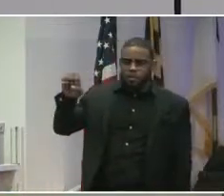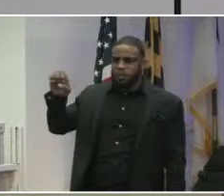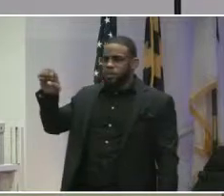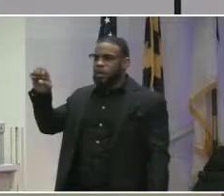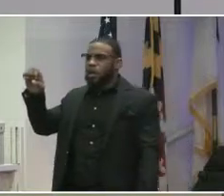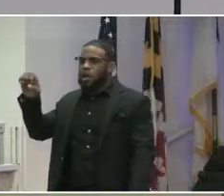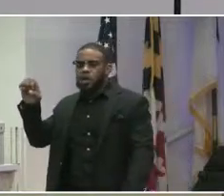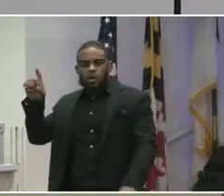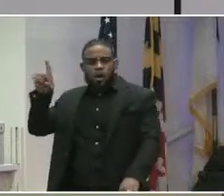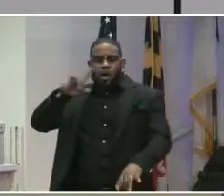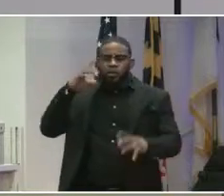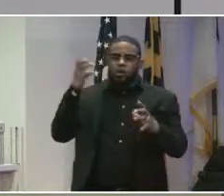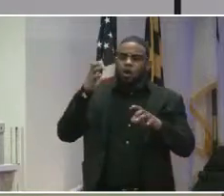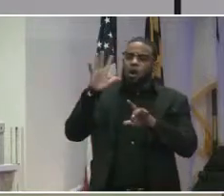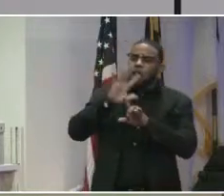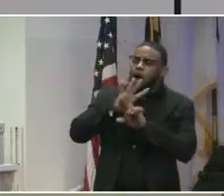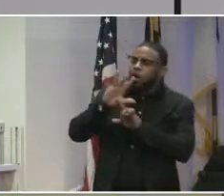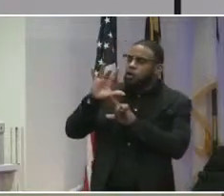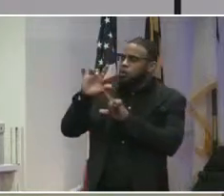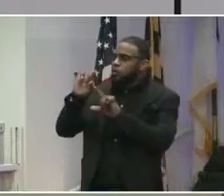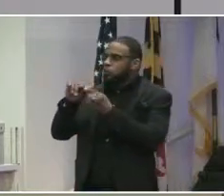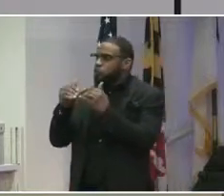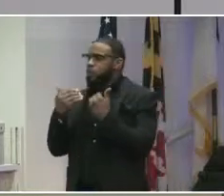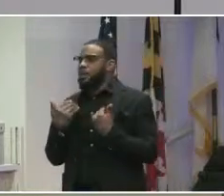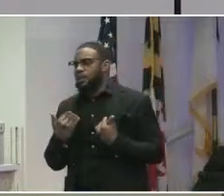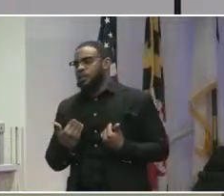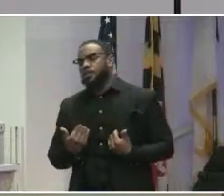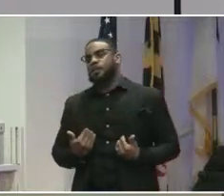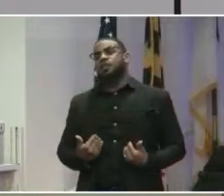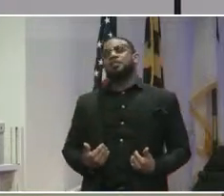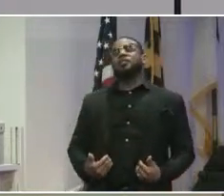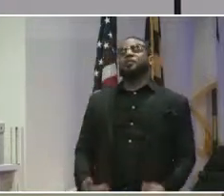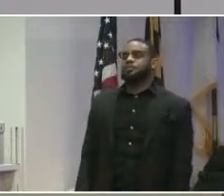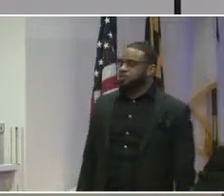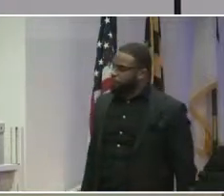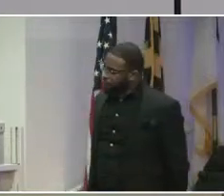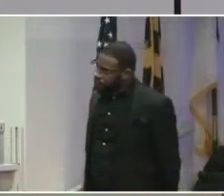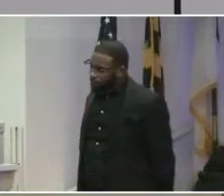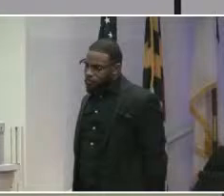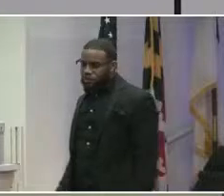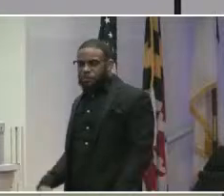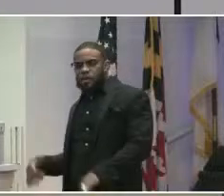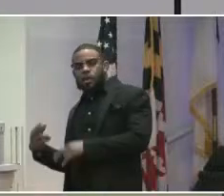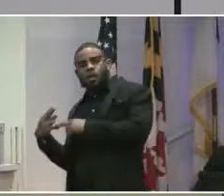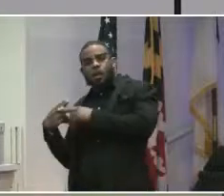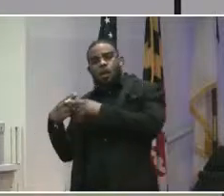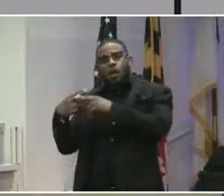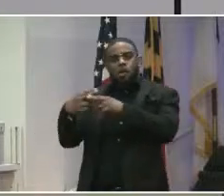Awesome. You are so awesome to me.